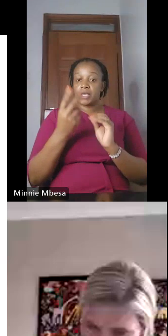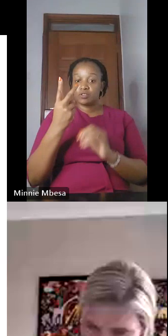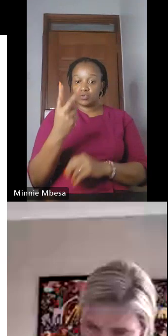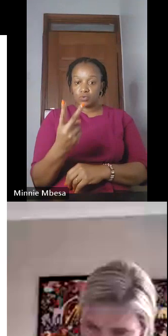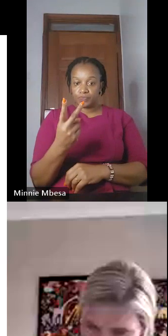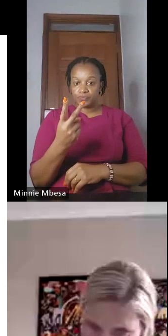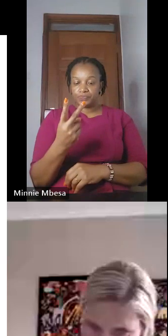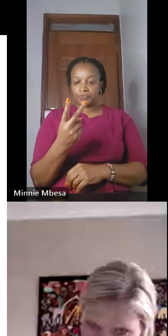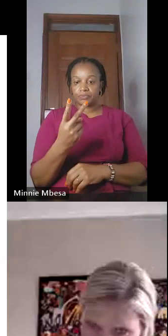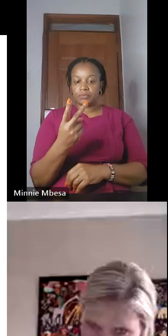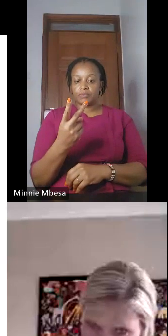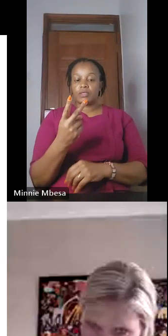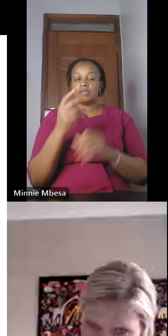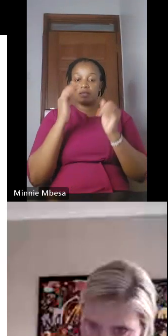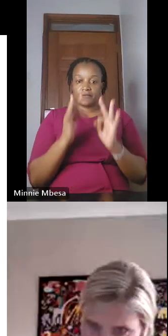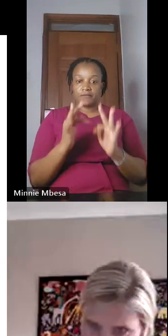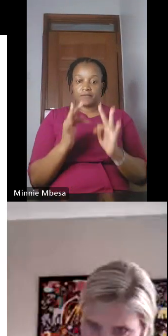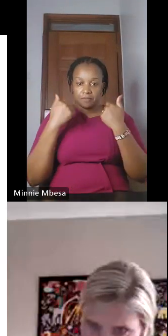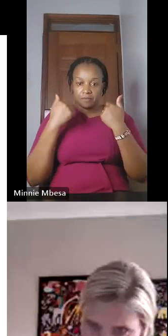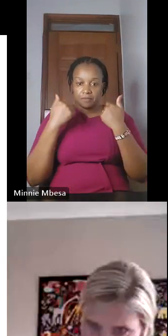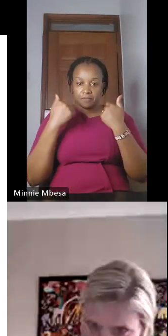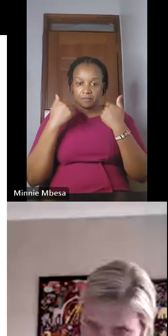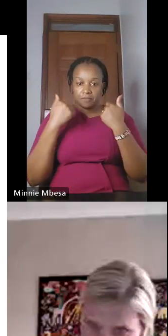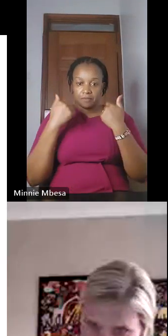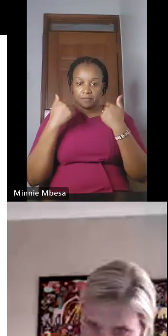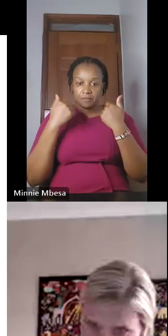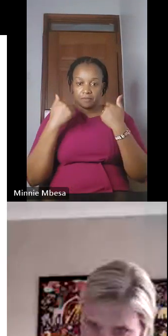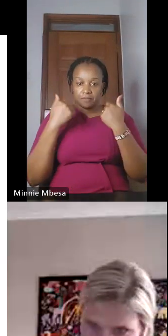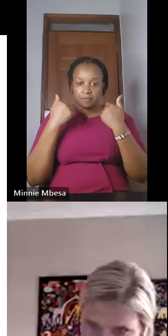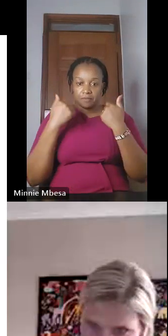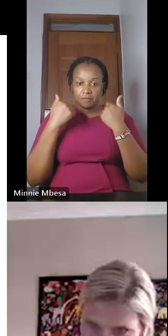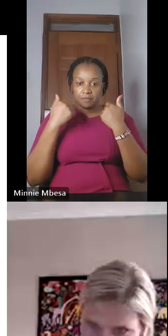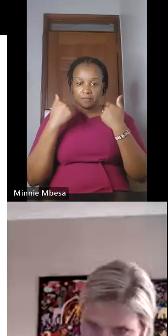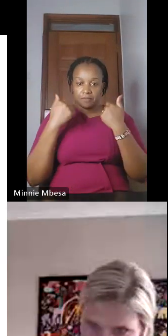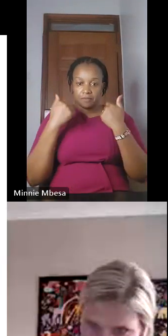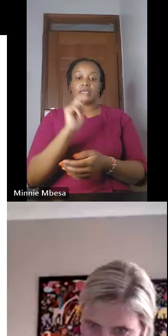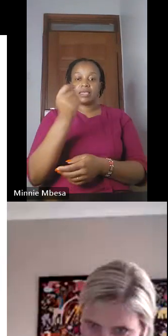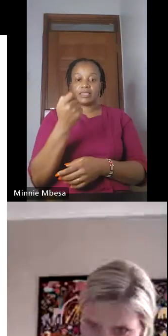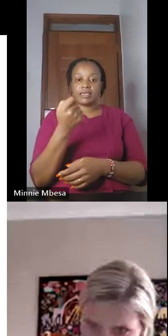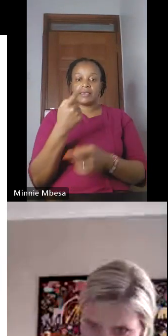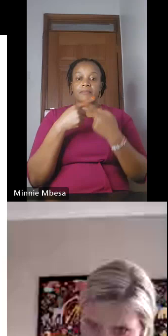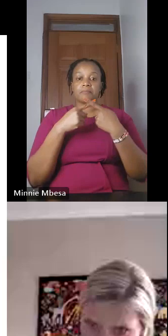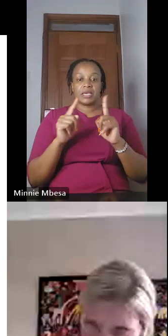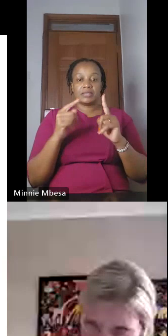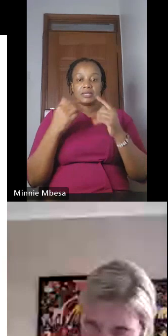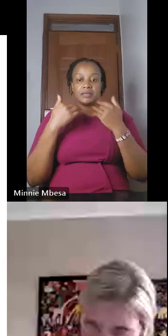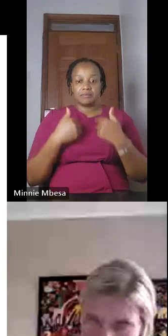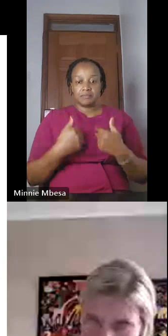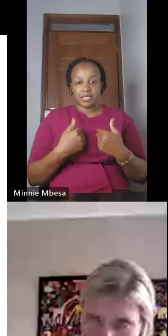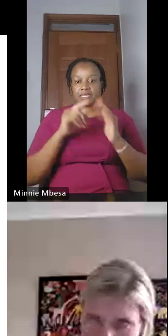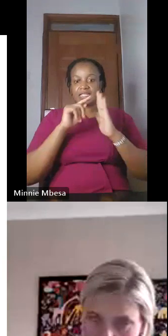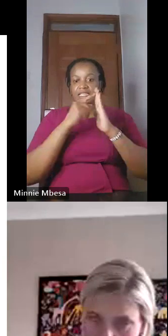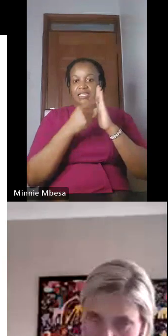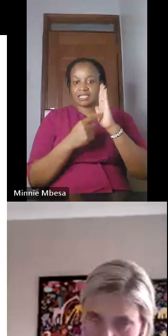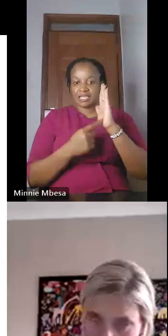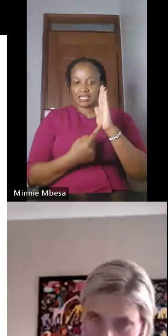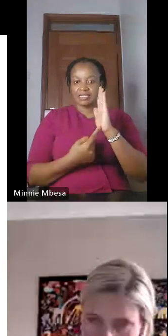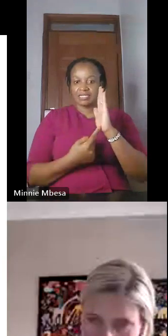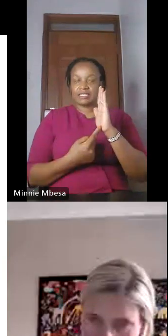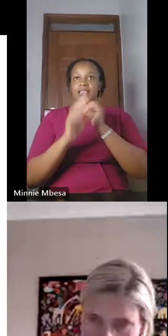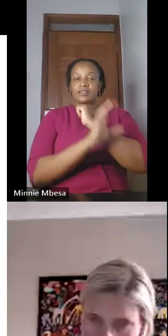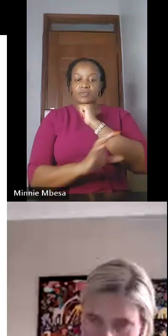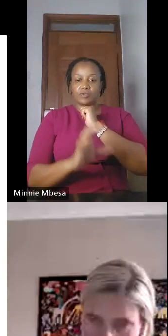in Kenya but with frequent field visit to a country that is not listed as a country that can qualify for the scholarship? Am I still